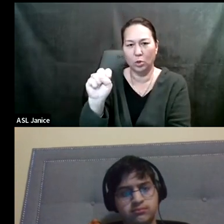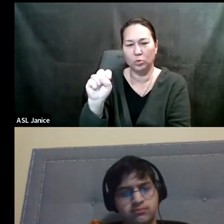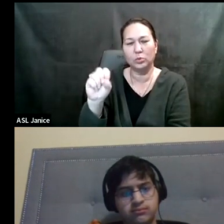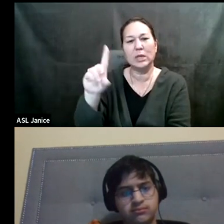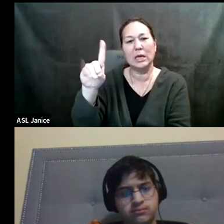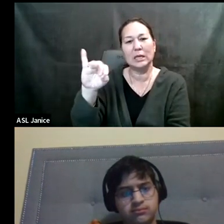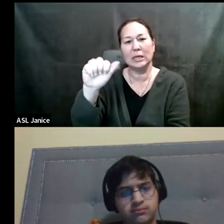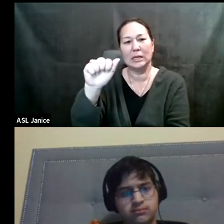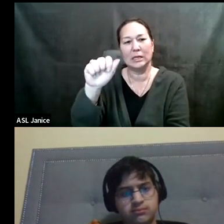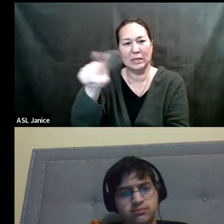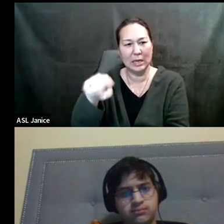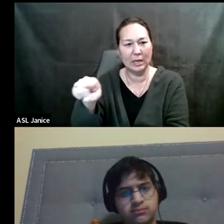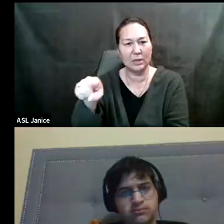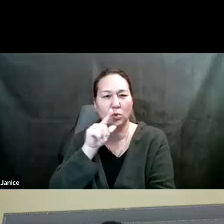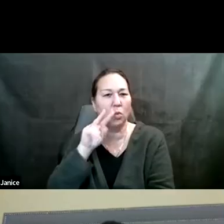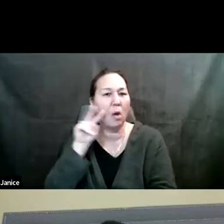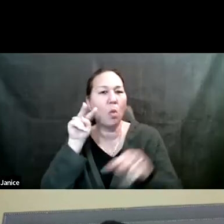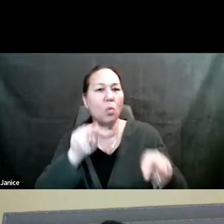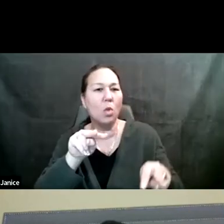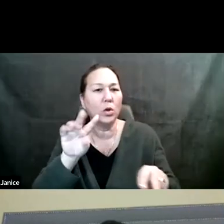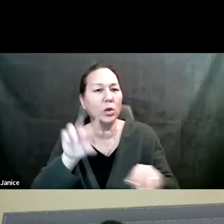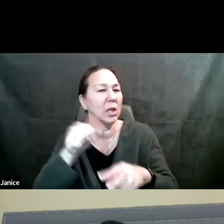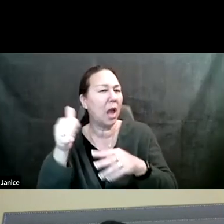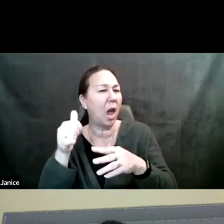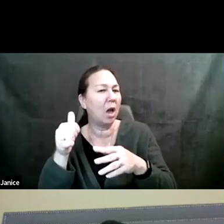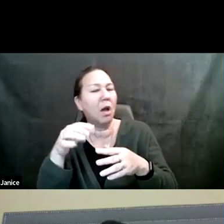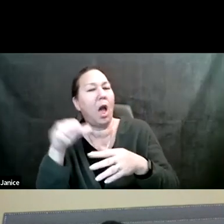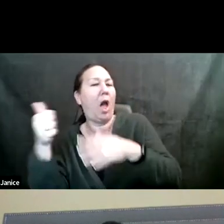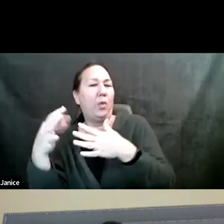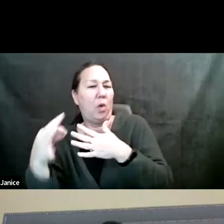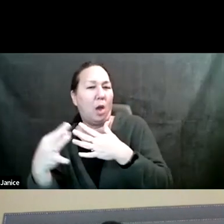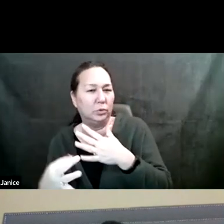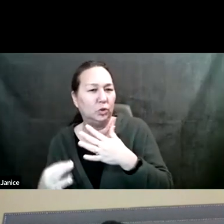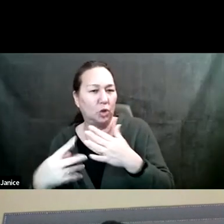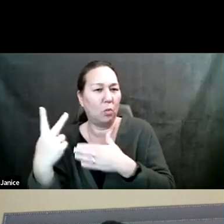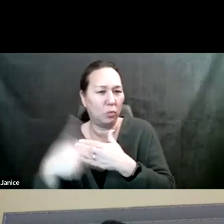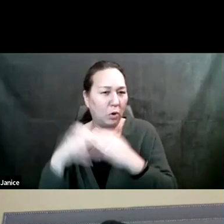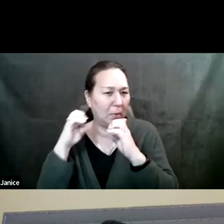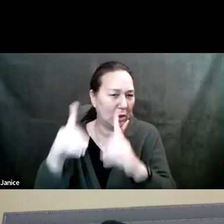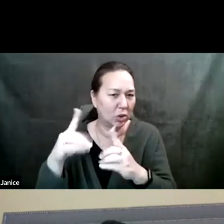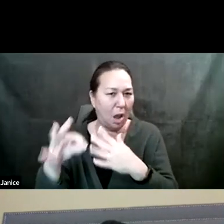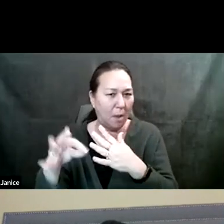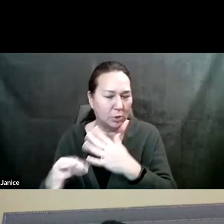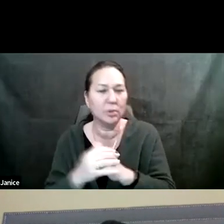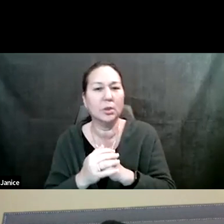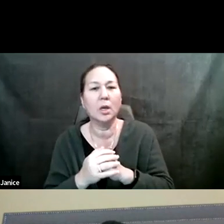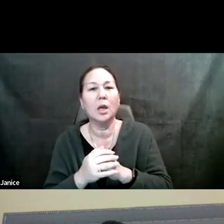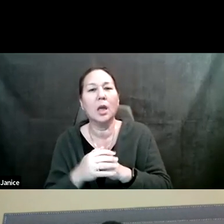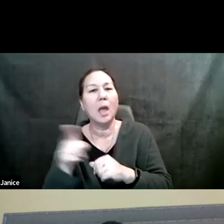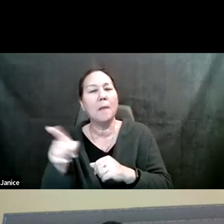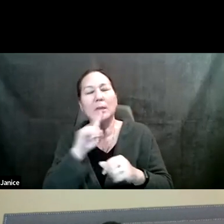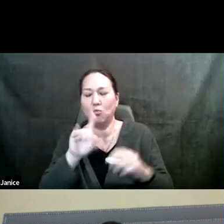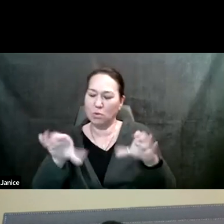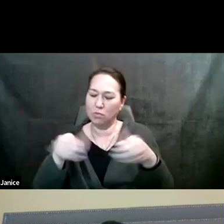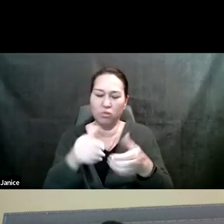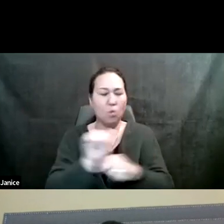a team share the same passion to make sure we re-engage our students who have dropped out but more importantly and